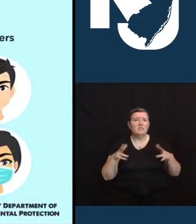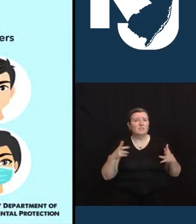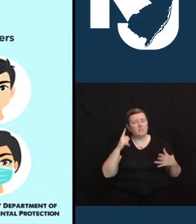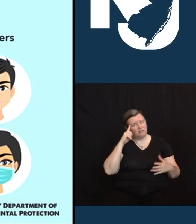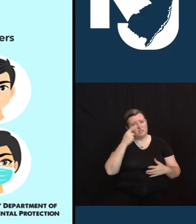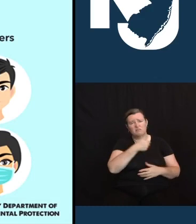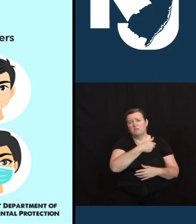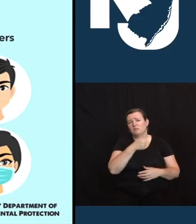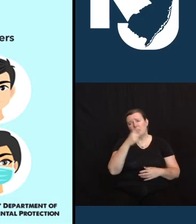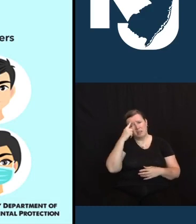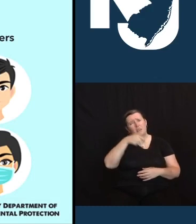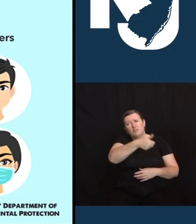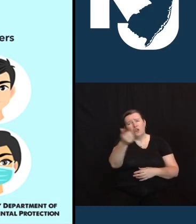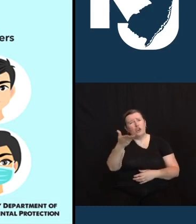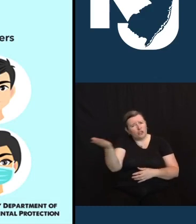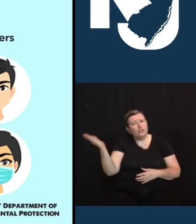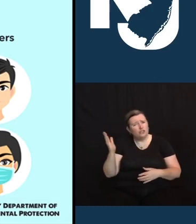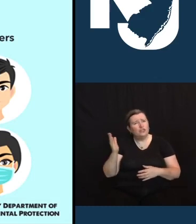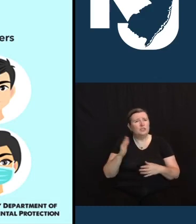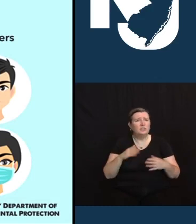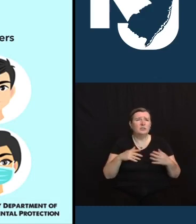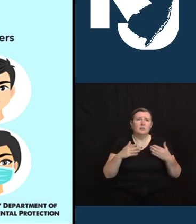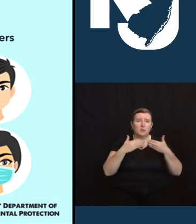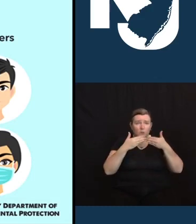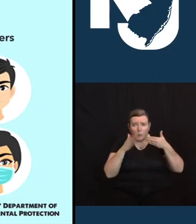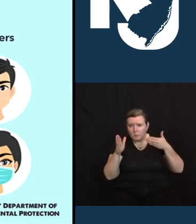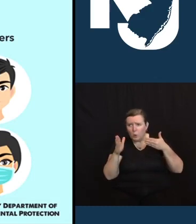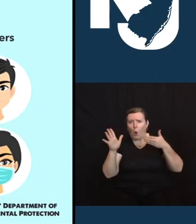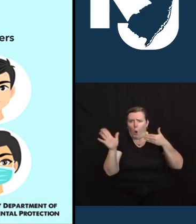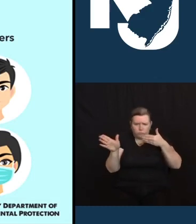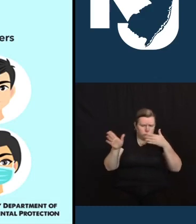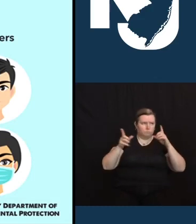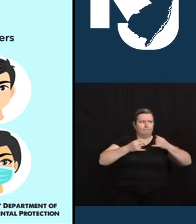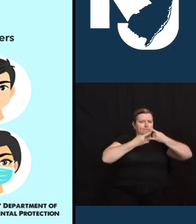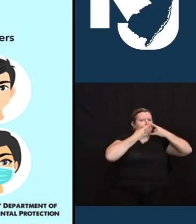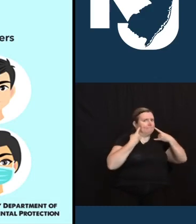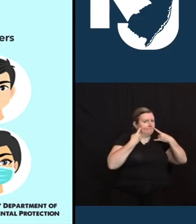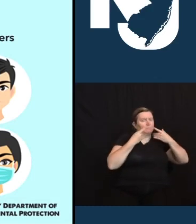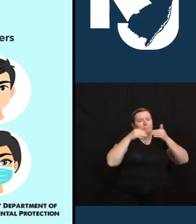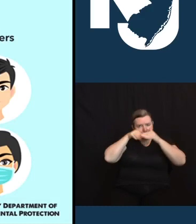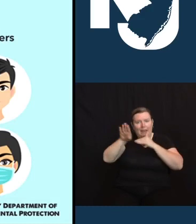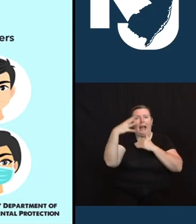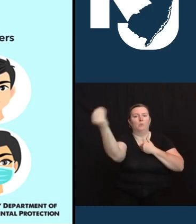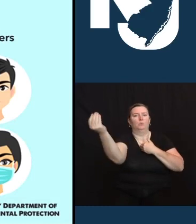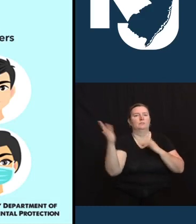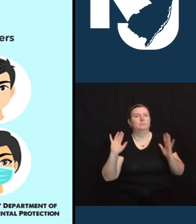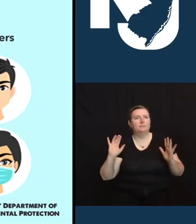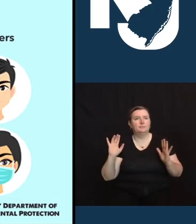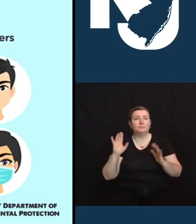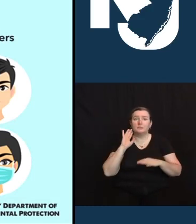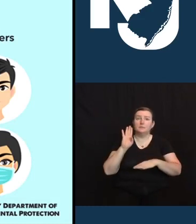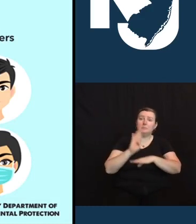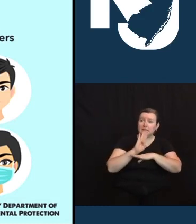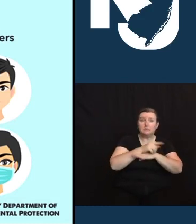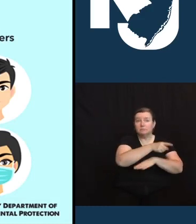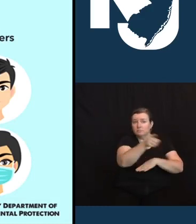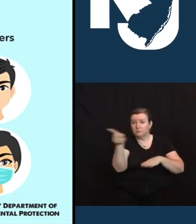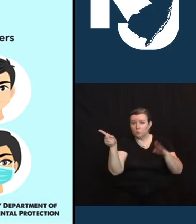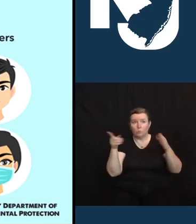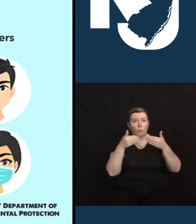when you leave the house. This is why we cannot yet open every indoor business. We know this virus is deadlier in